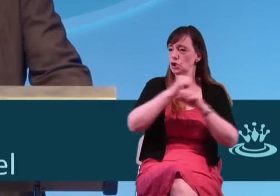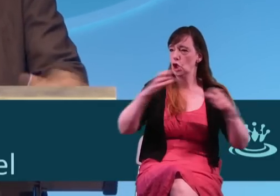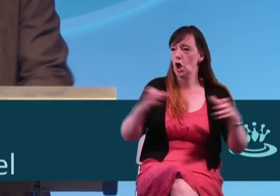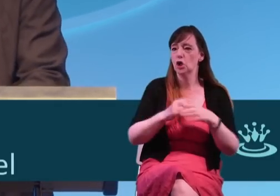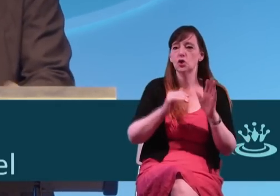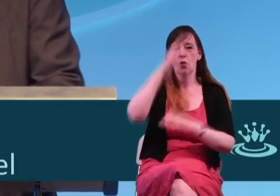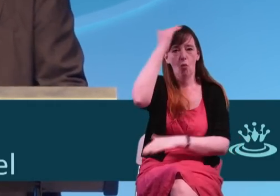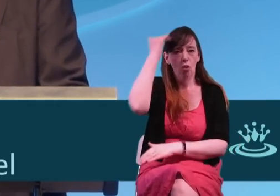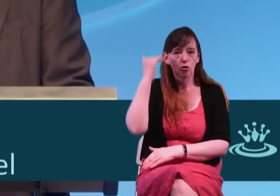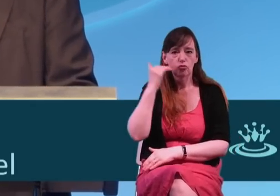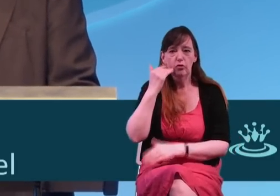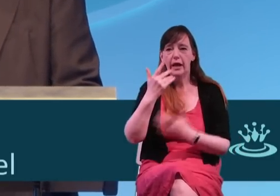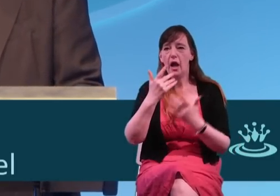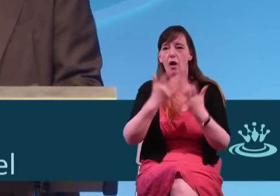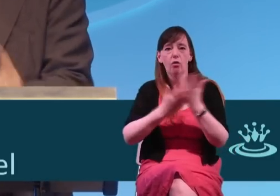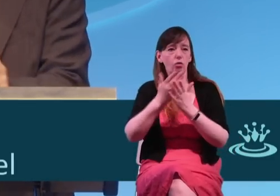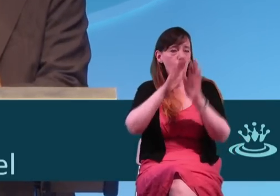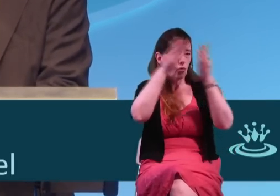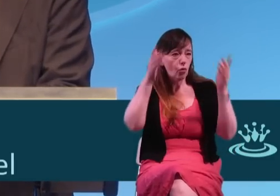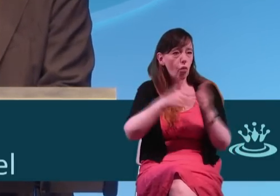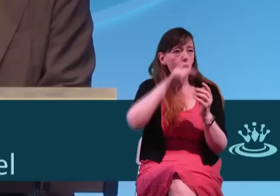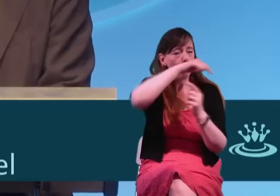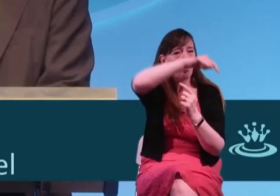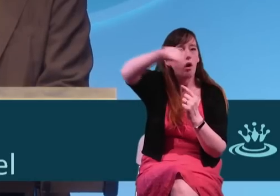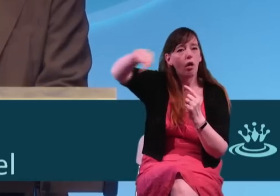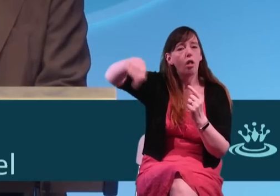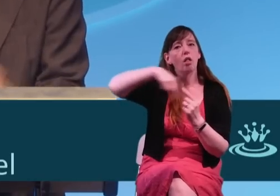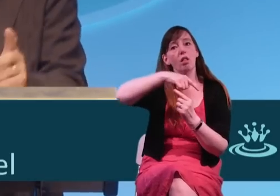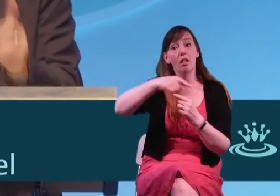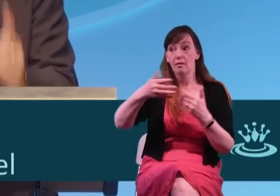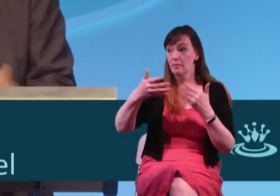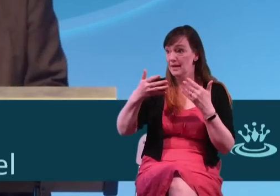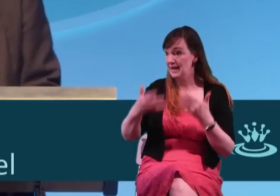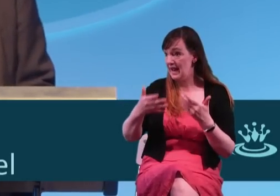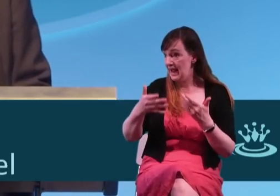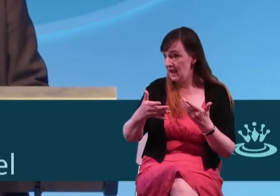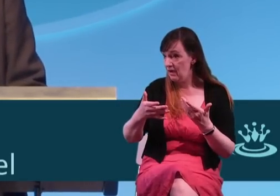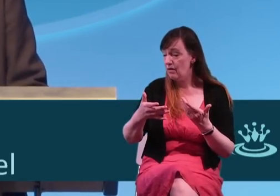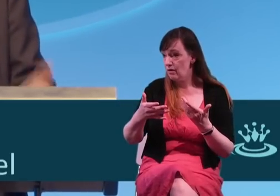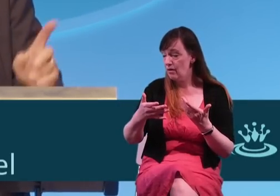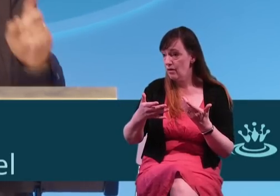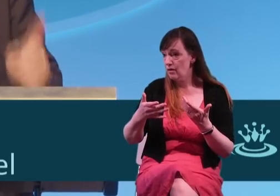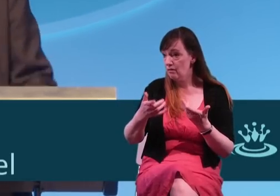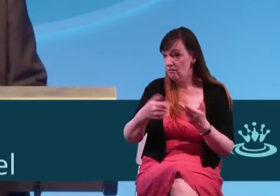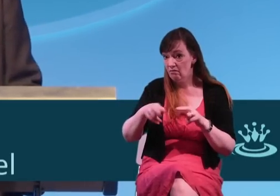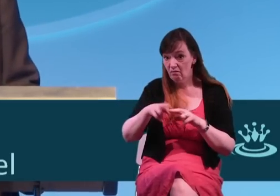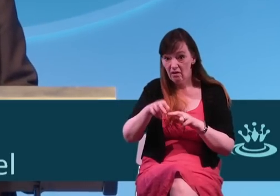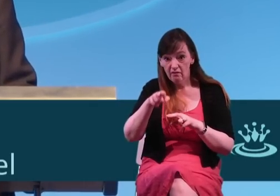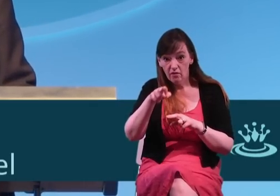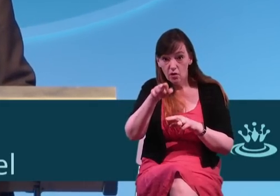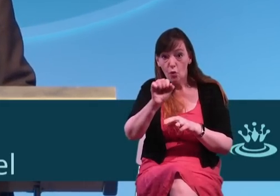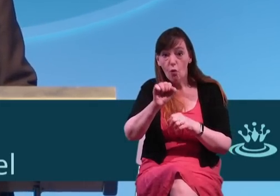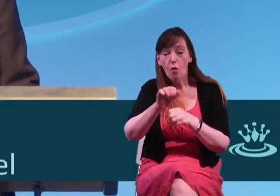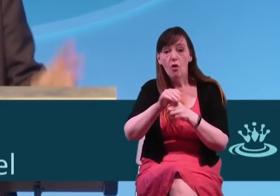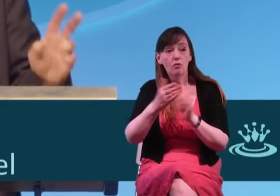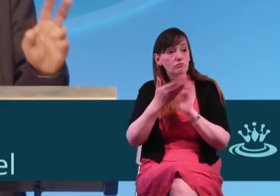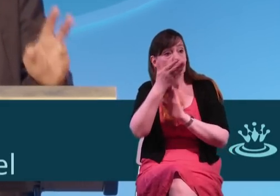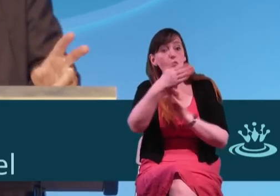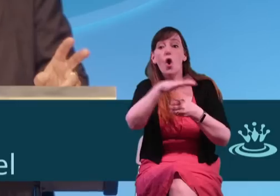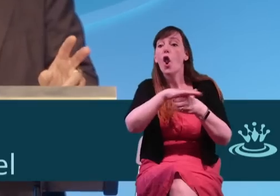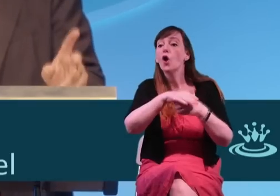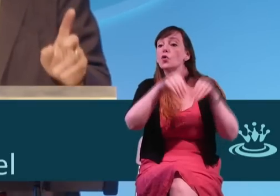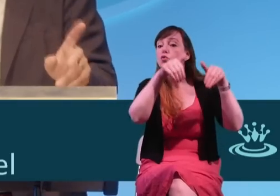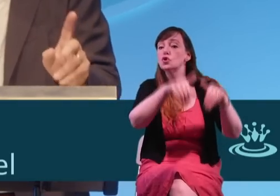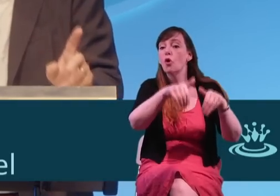for those here and there and everywhere. But now, all of a sudden, if you are prepared in your local newsagent, if you